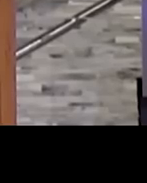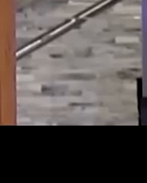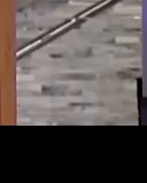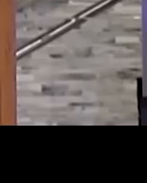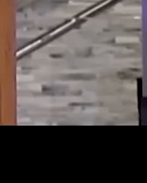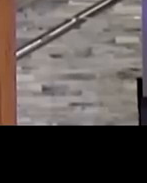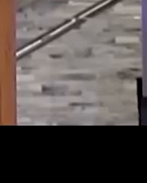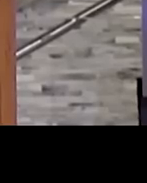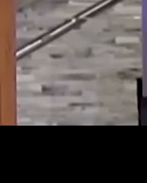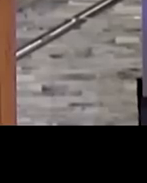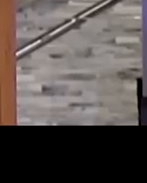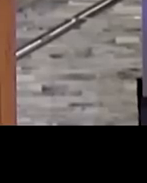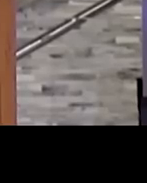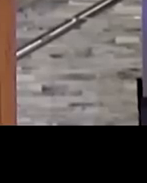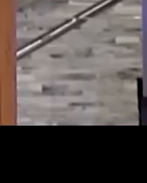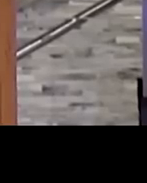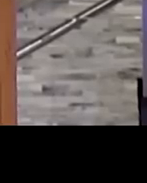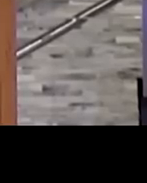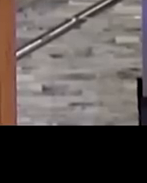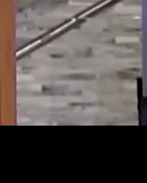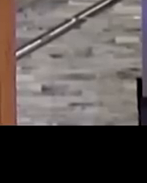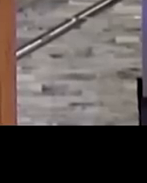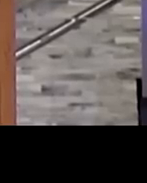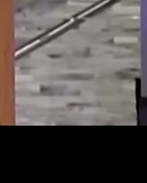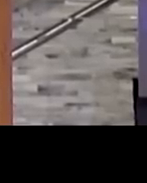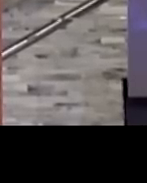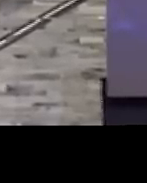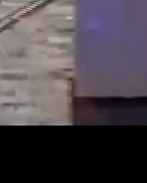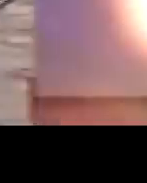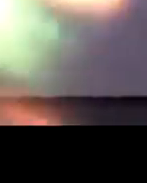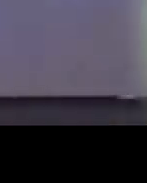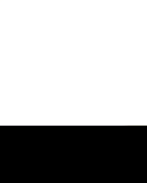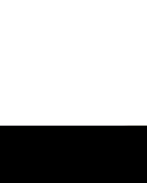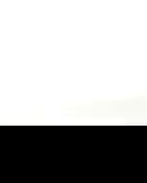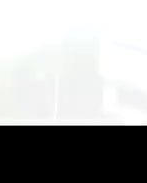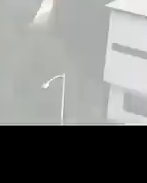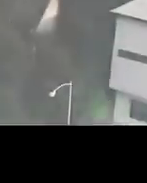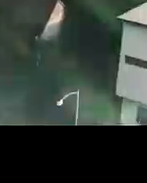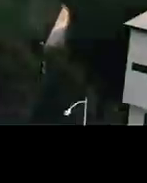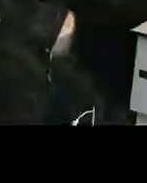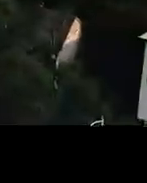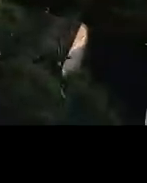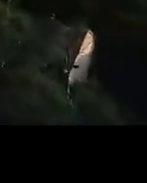pushing back until you get what you need from the Lord.